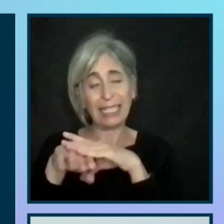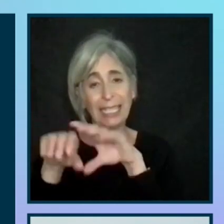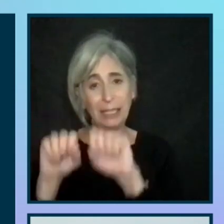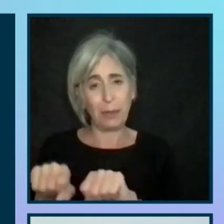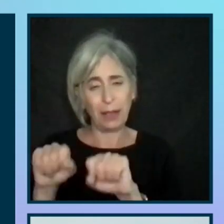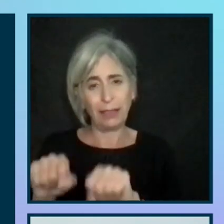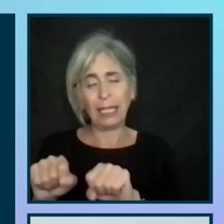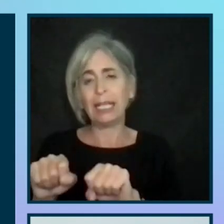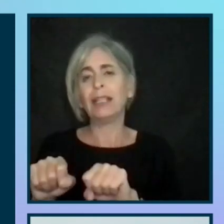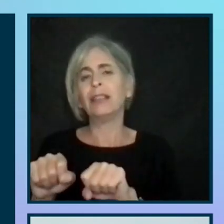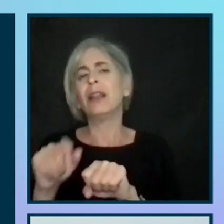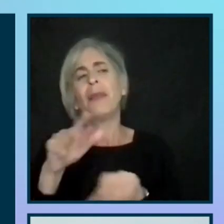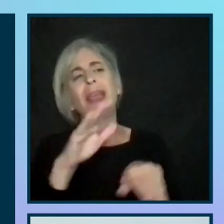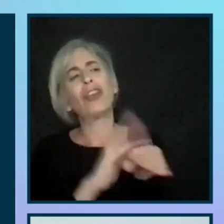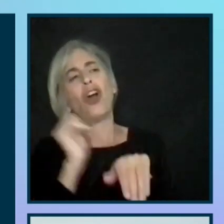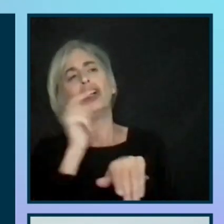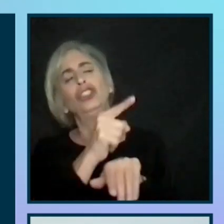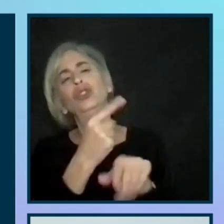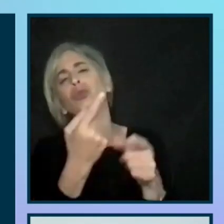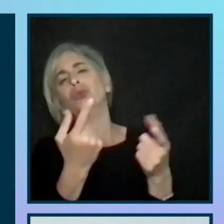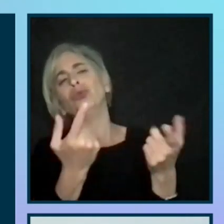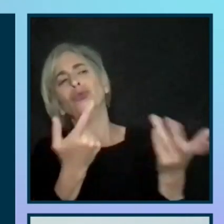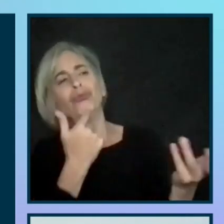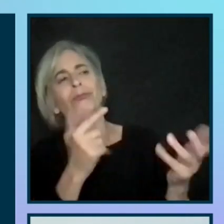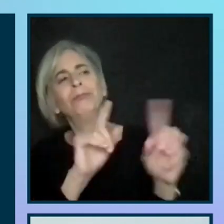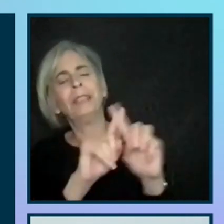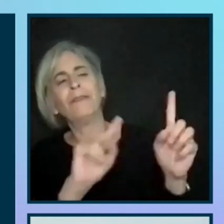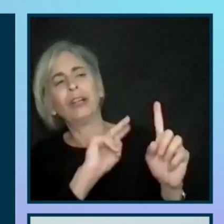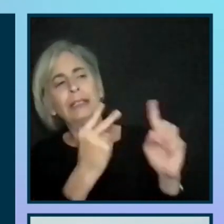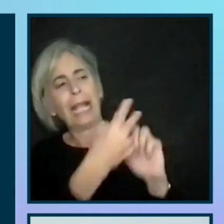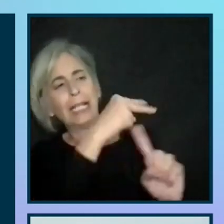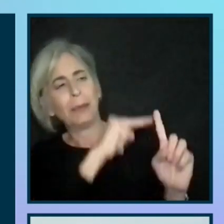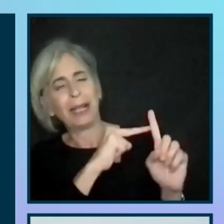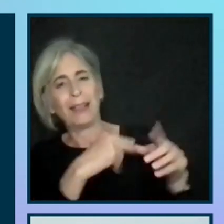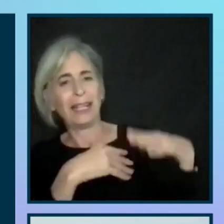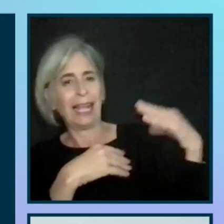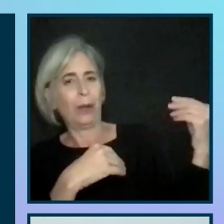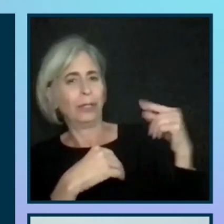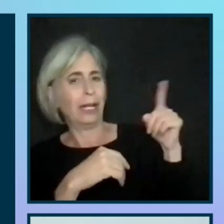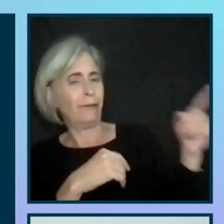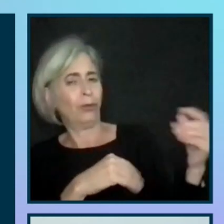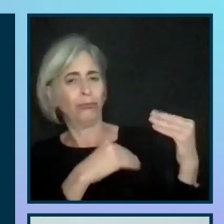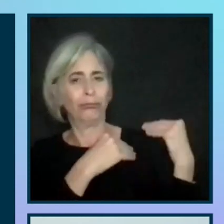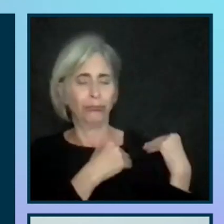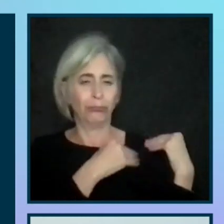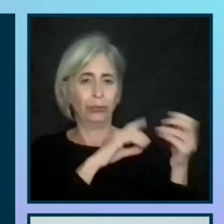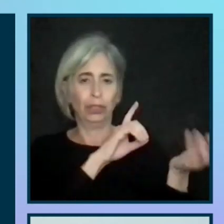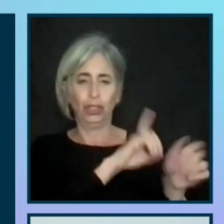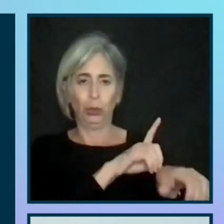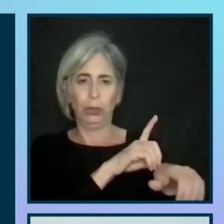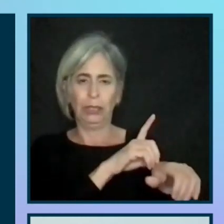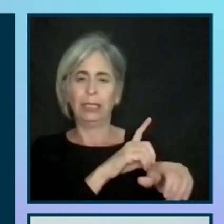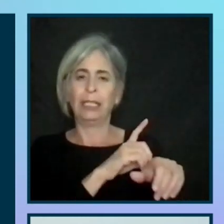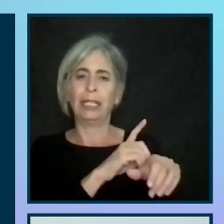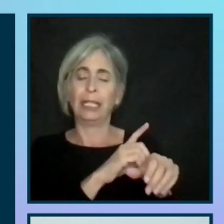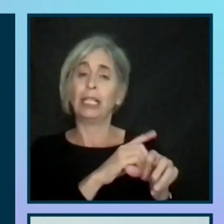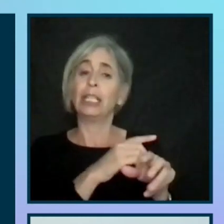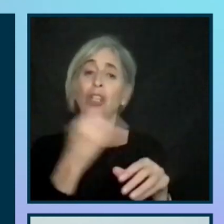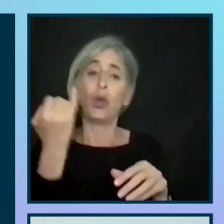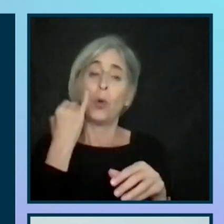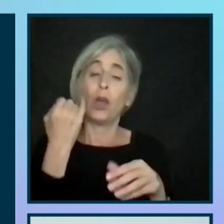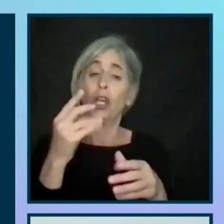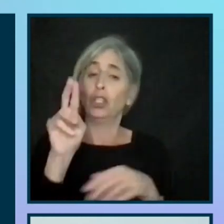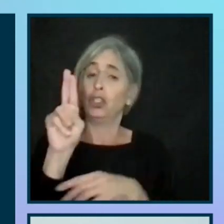upon technical aspects that might be outside of your wheelhouse. So really make an engineer, a UX researcher,